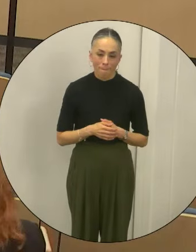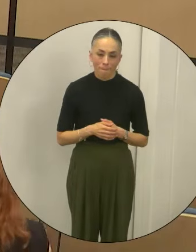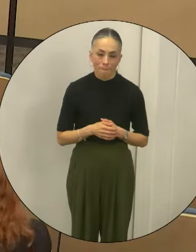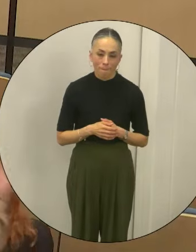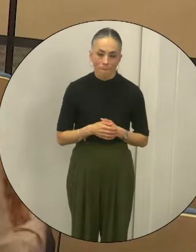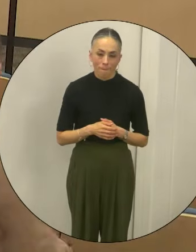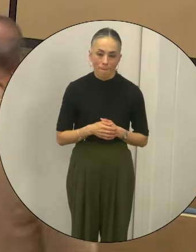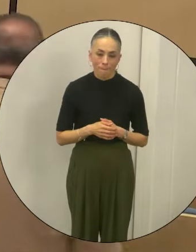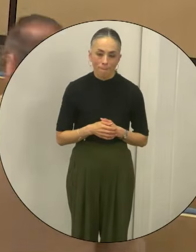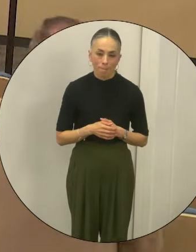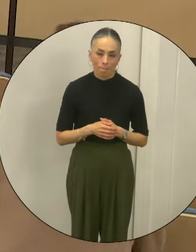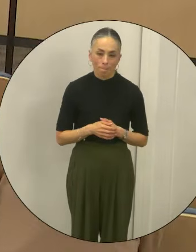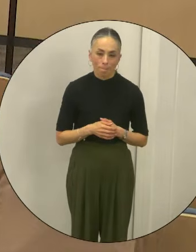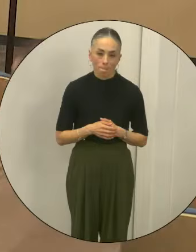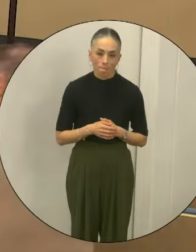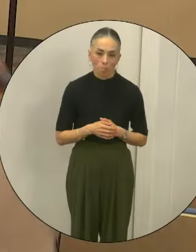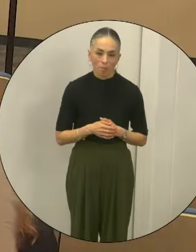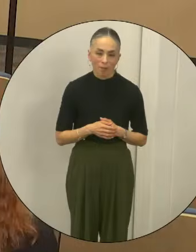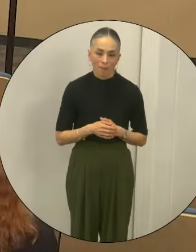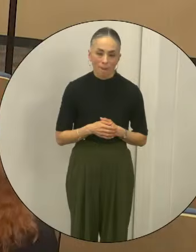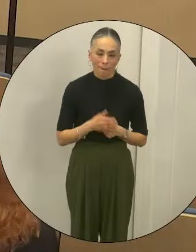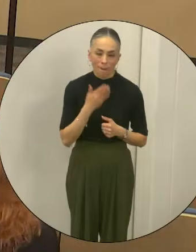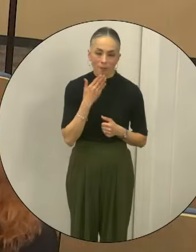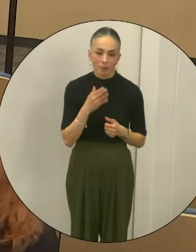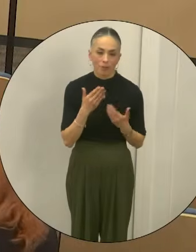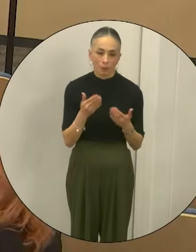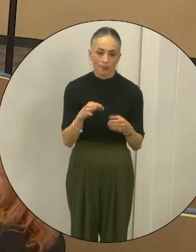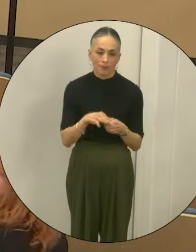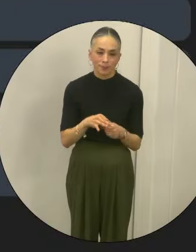Madam President. I'll second that motion. Thank you. Let's vote.